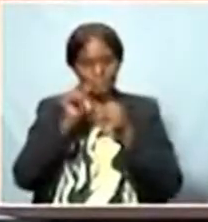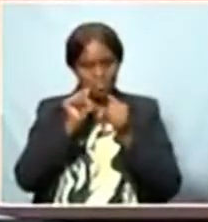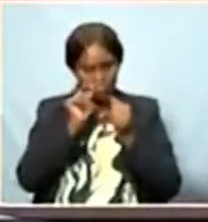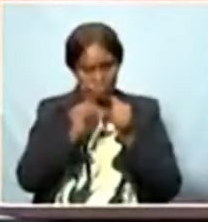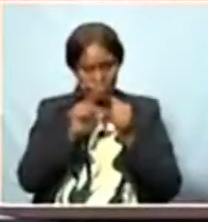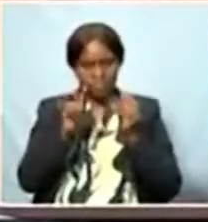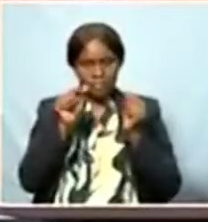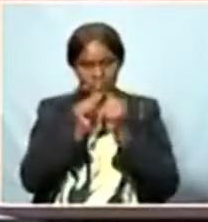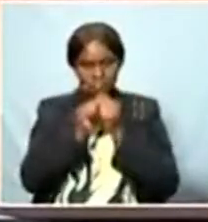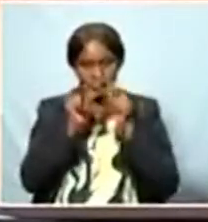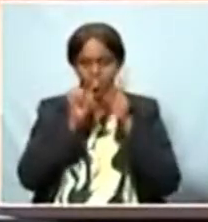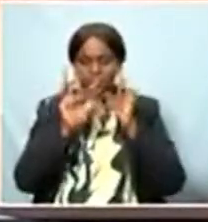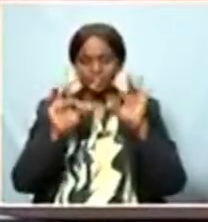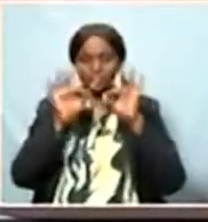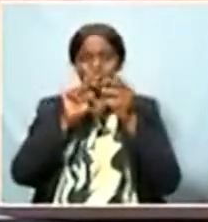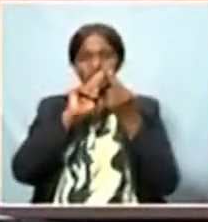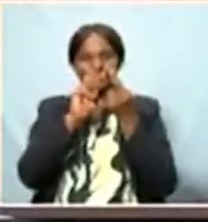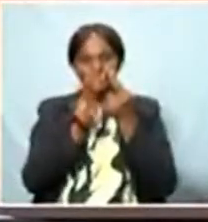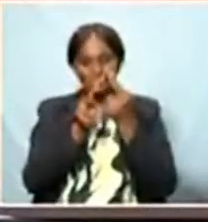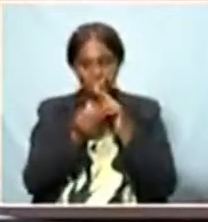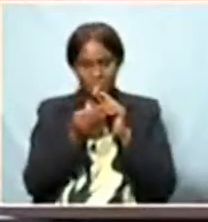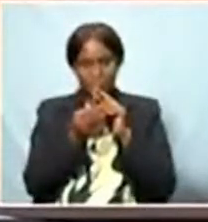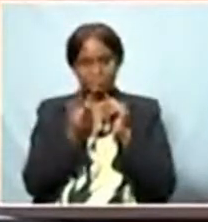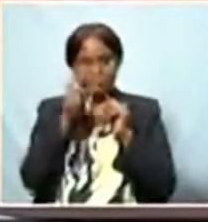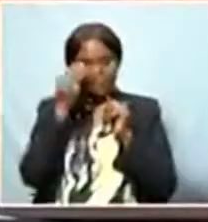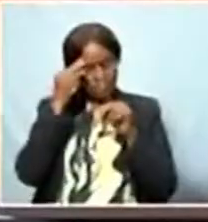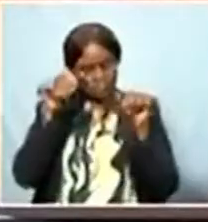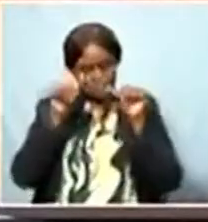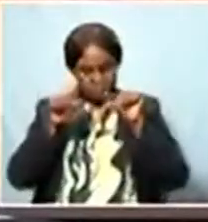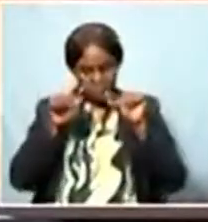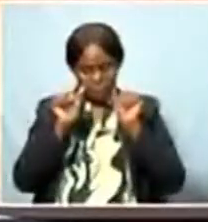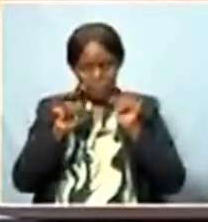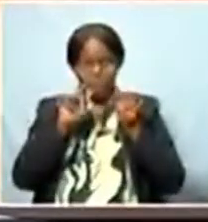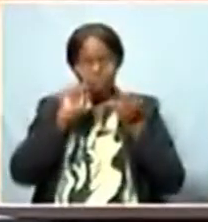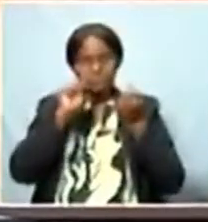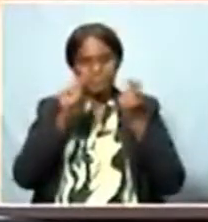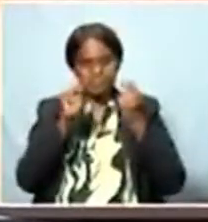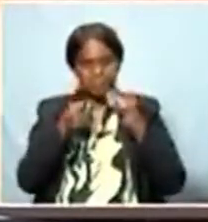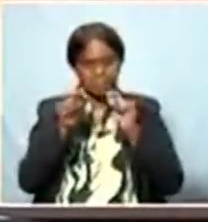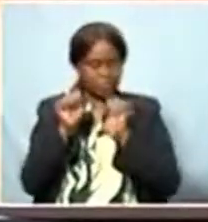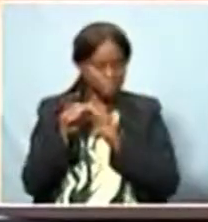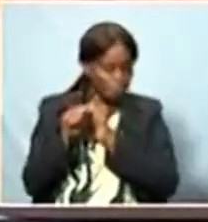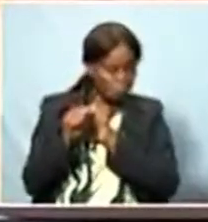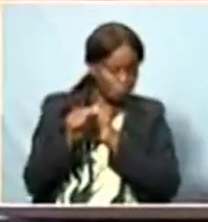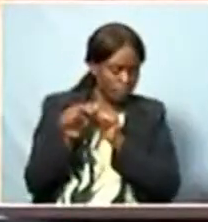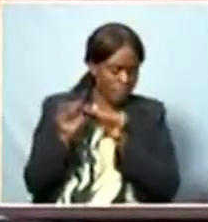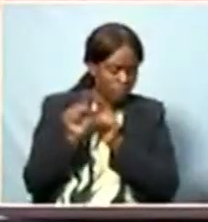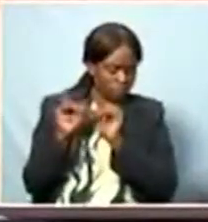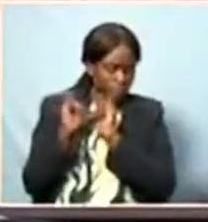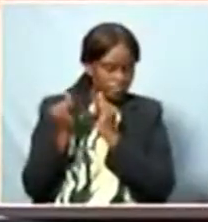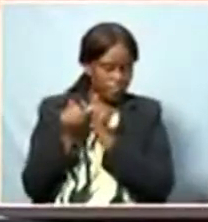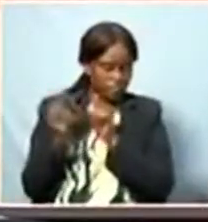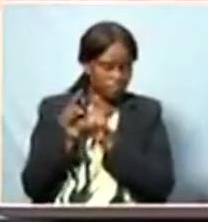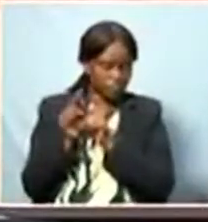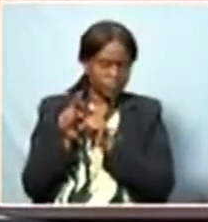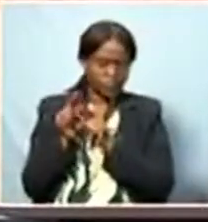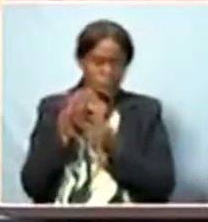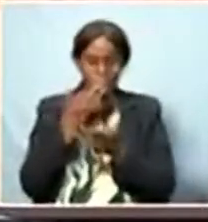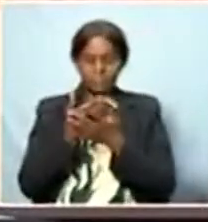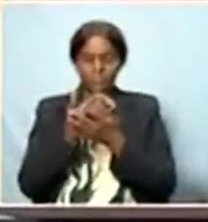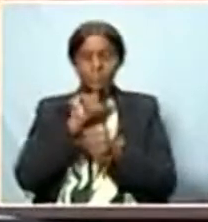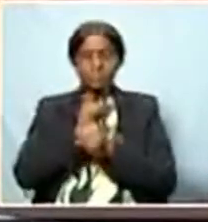the most consequential reform, of the audit, and it can turn around the institution. The efficacy of your